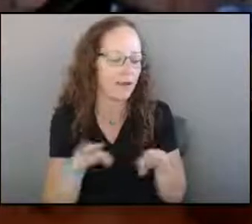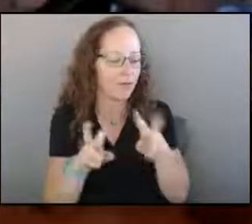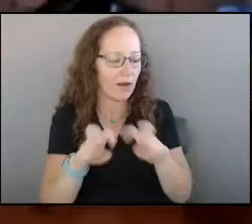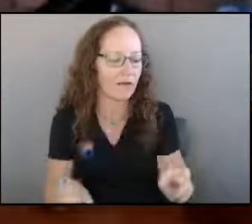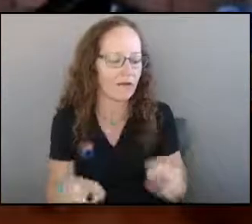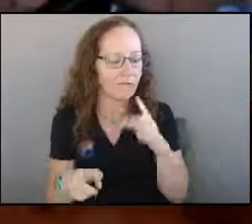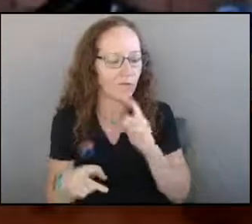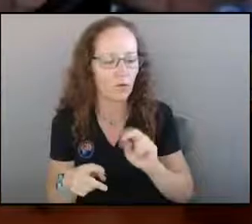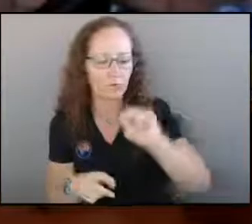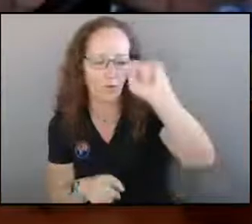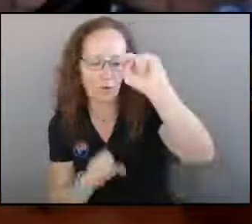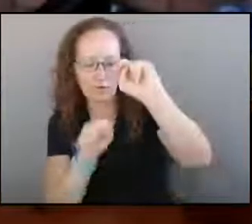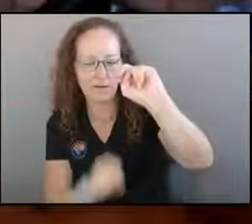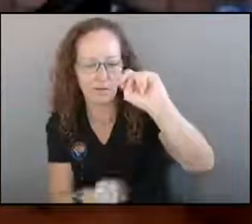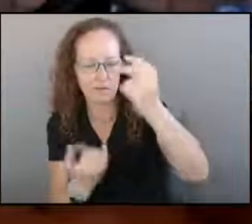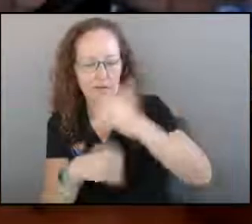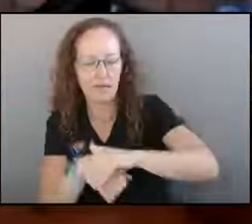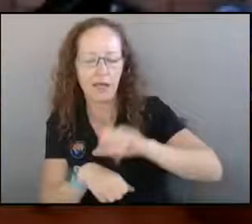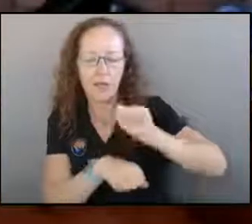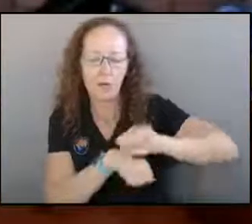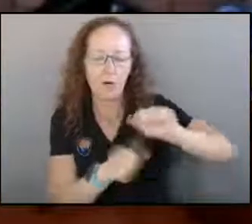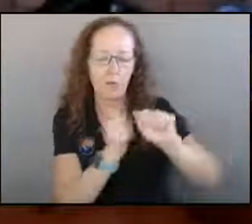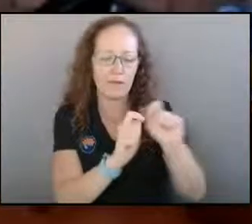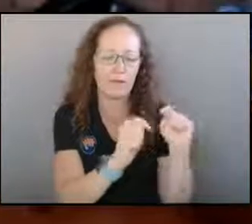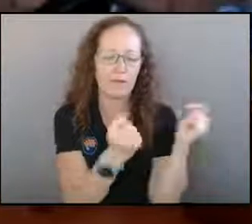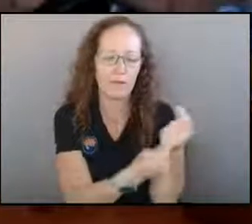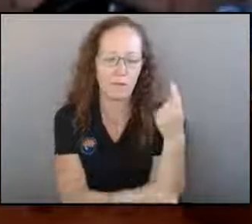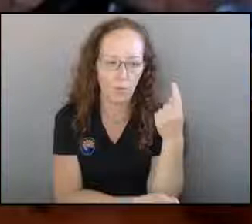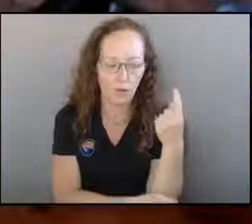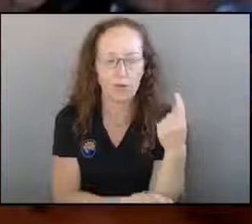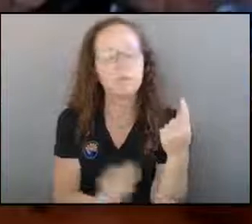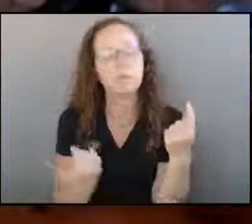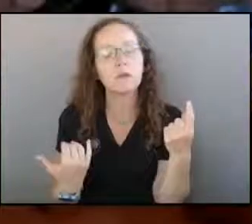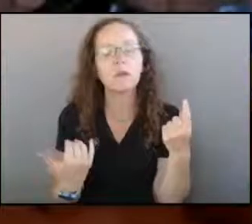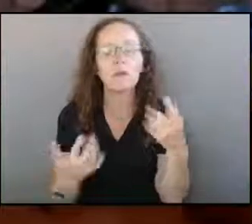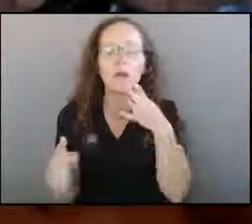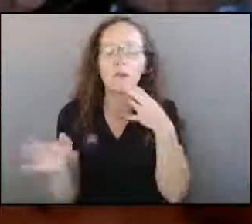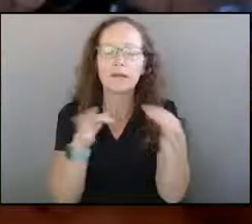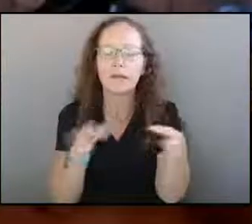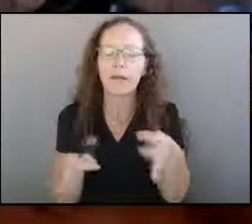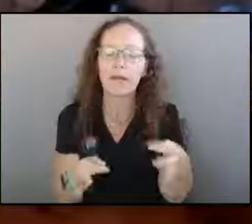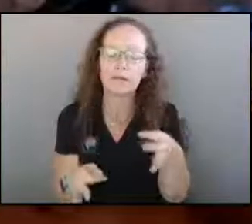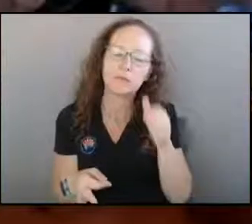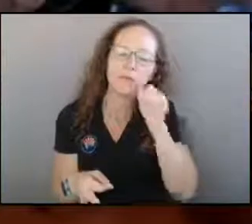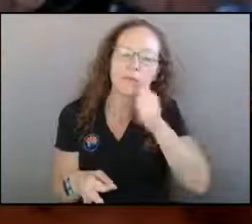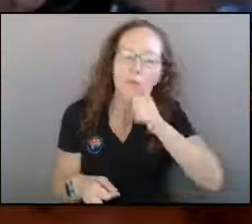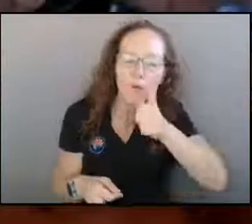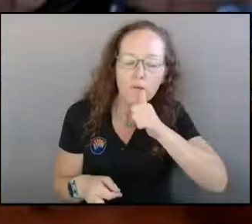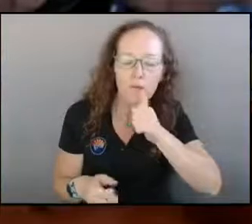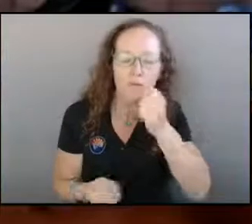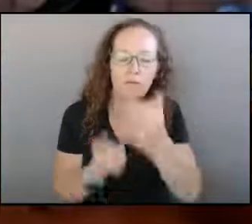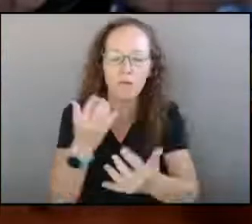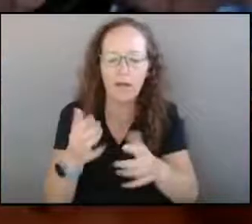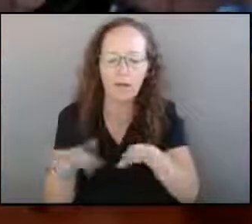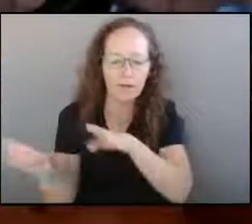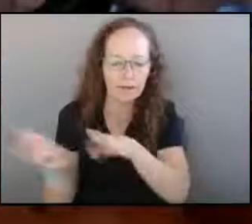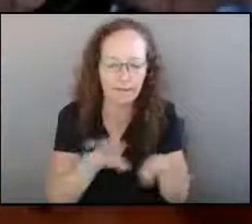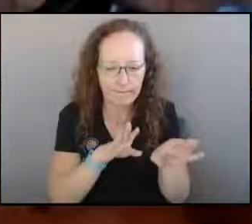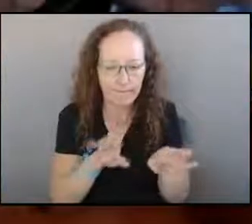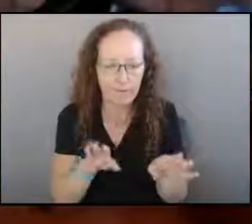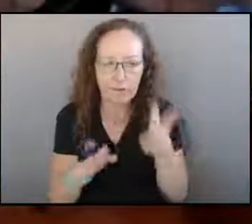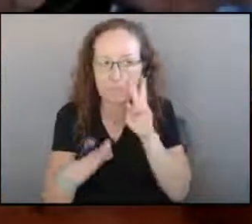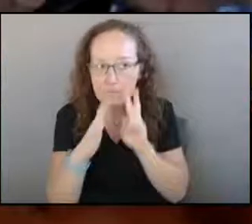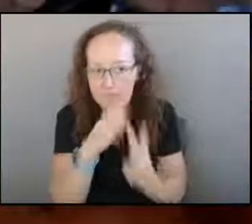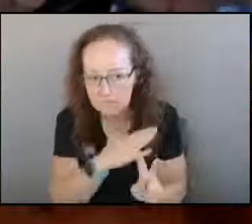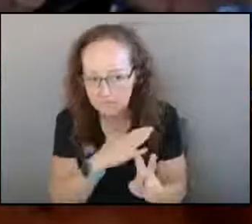you an idea of what I think the fire behavior should be for tomorrow. I'm not going to address every canyon